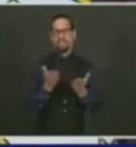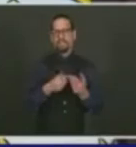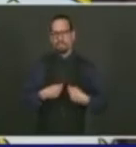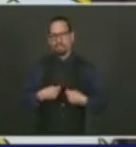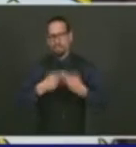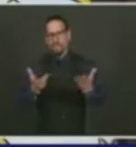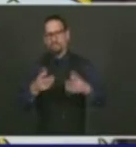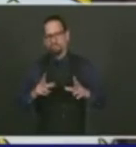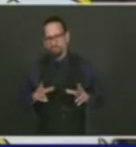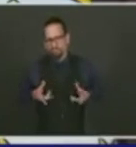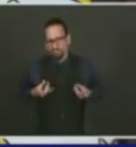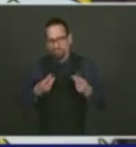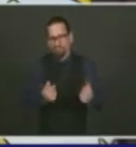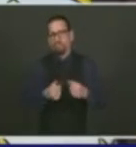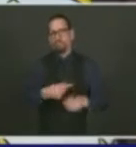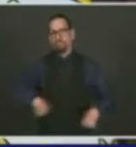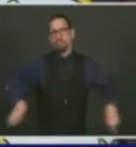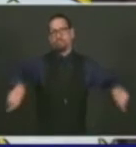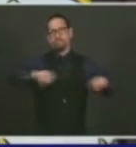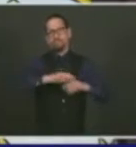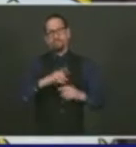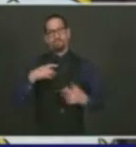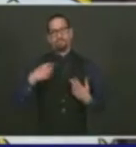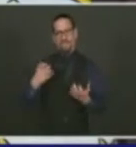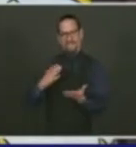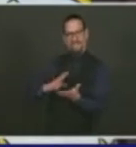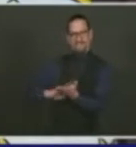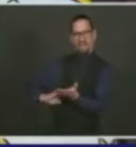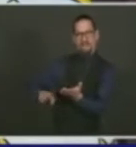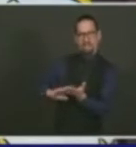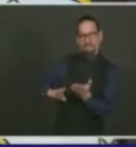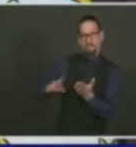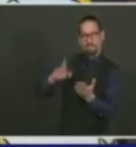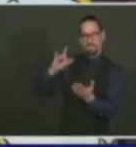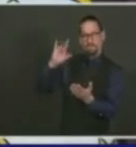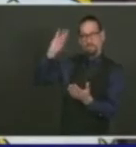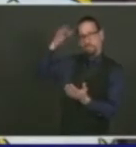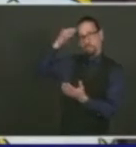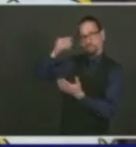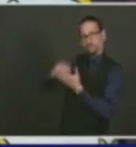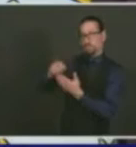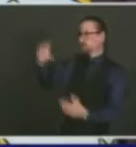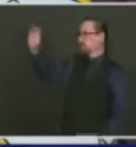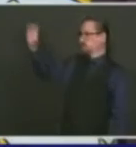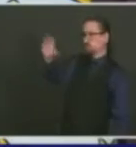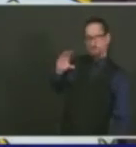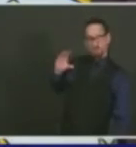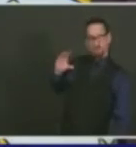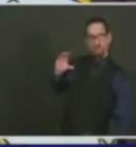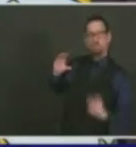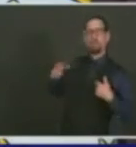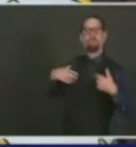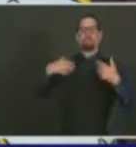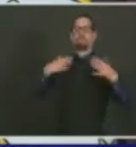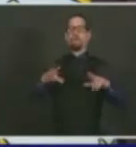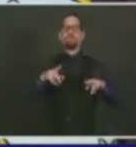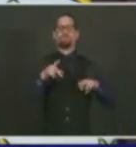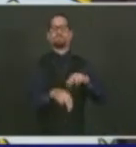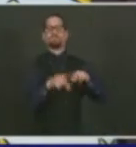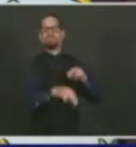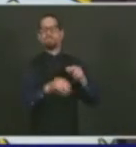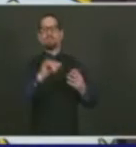stimulus, because the way that we'll have to find cuts will be cutting school budgets, cutting nursing home budgets, cutting